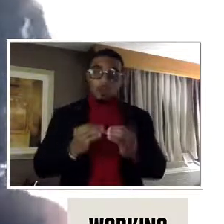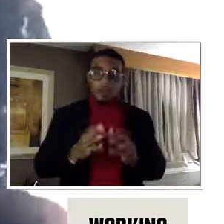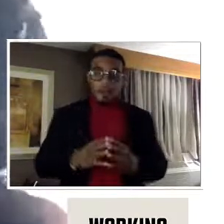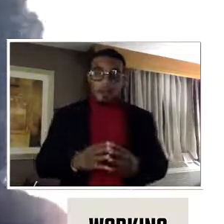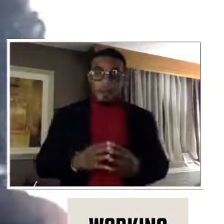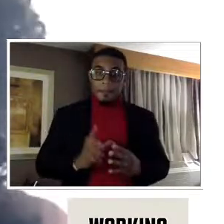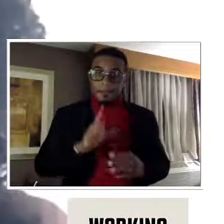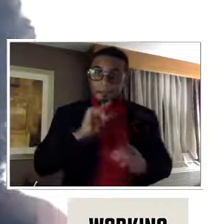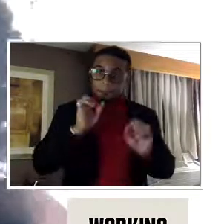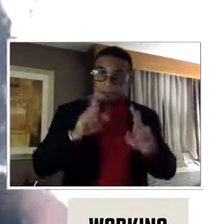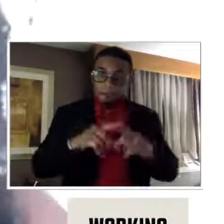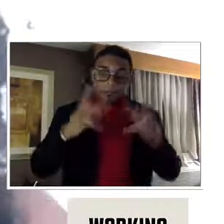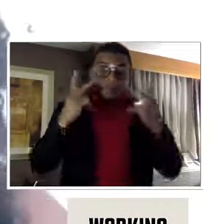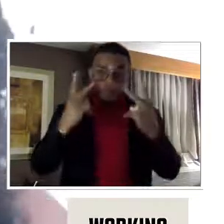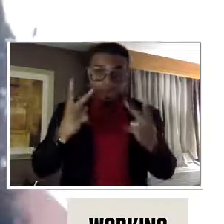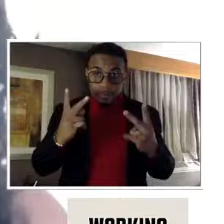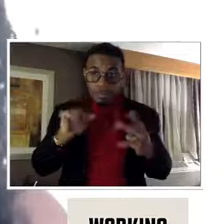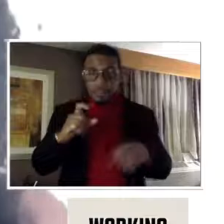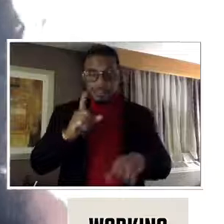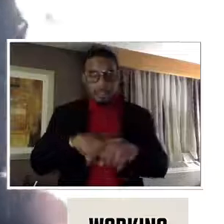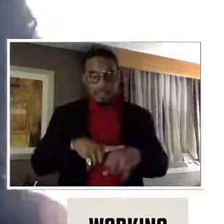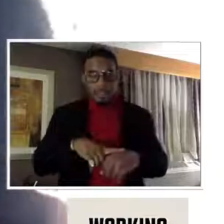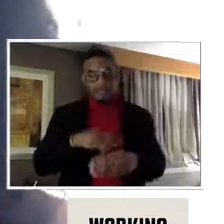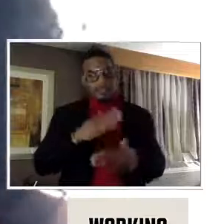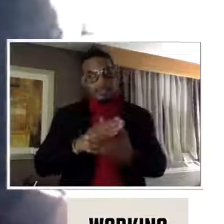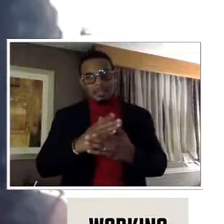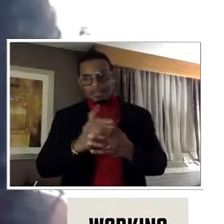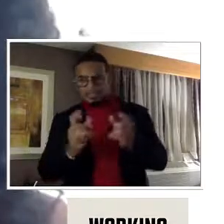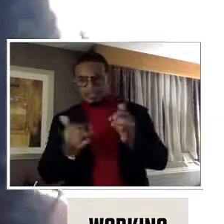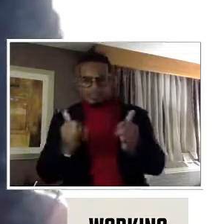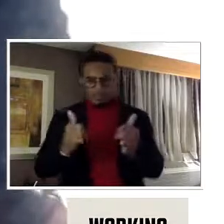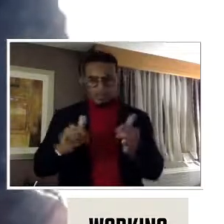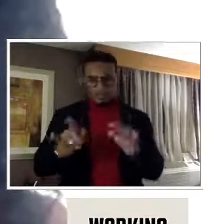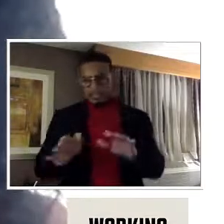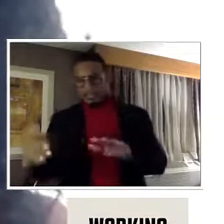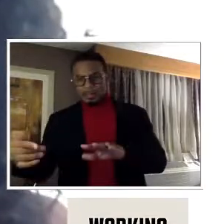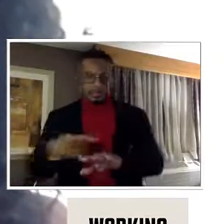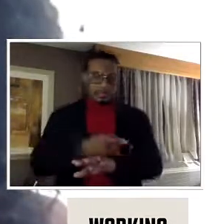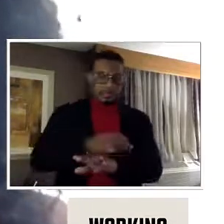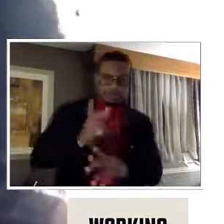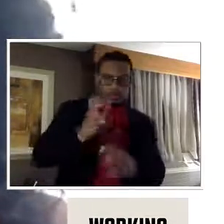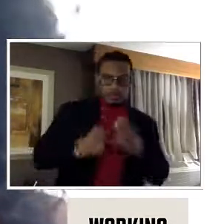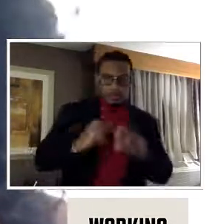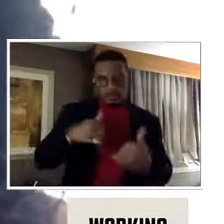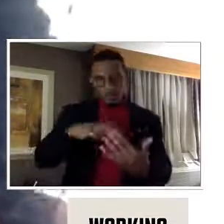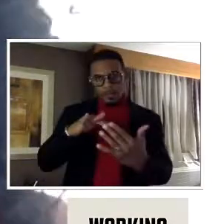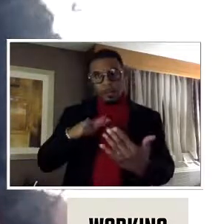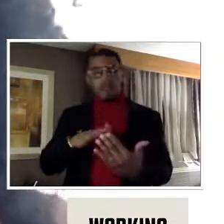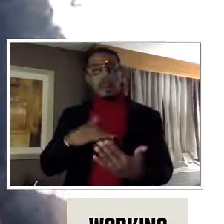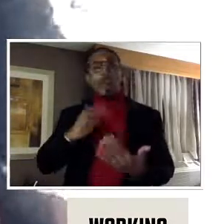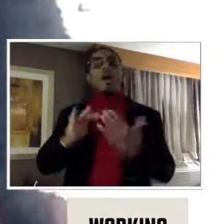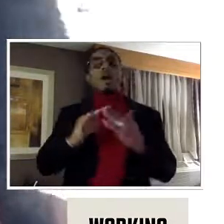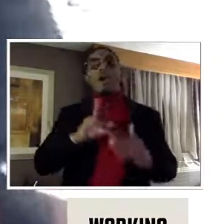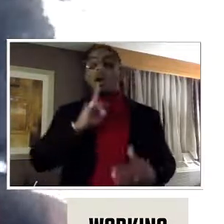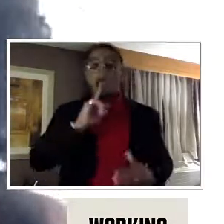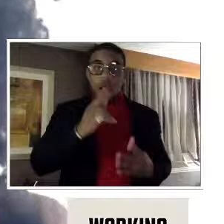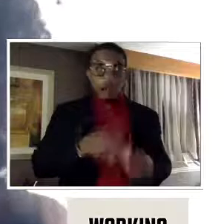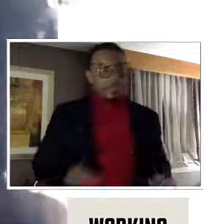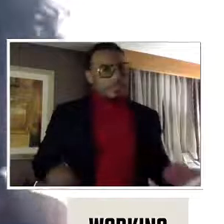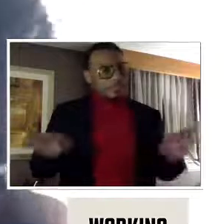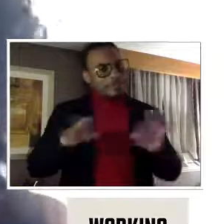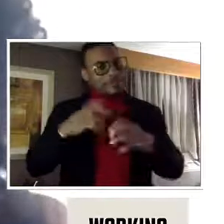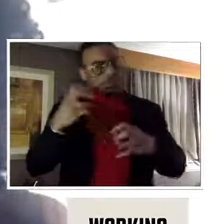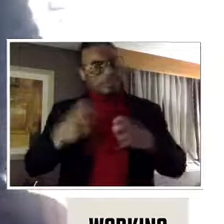organization to be able to see that it's time to stop tinkering around the edges of the problems we face. Our communities are in